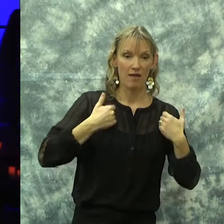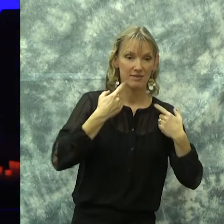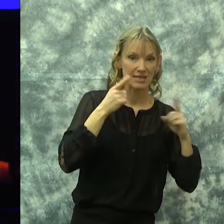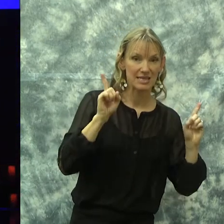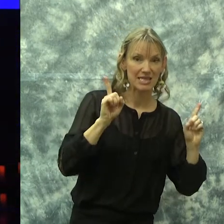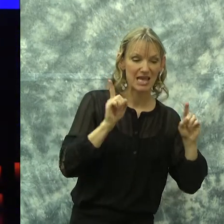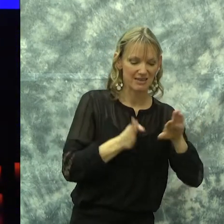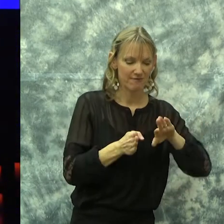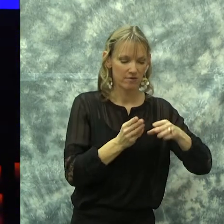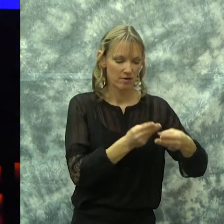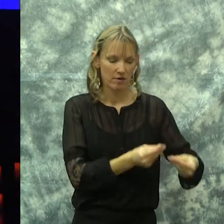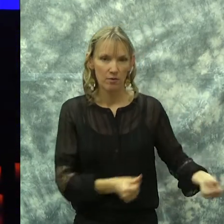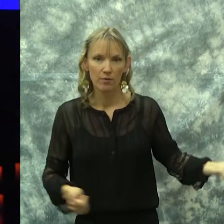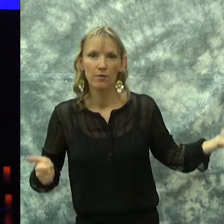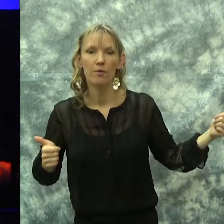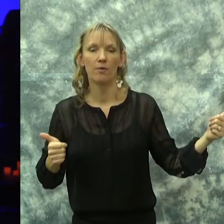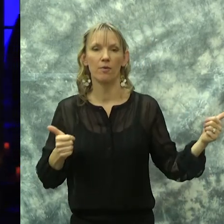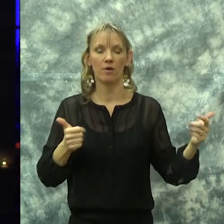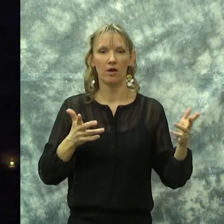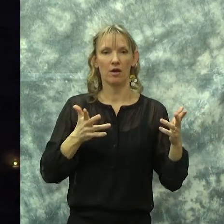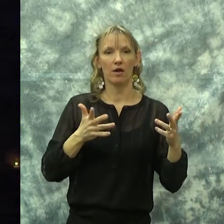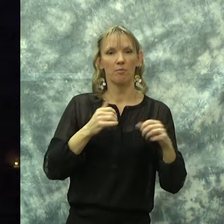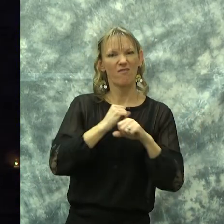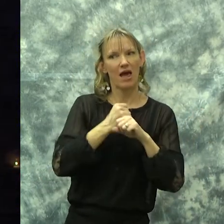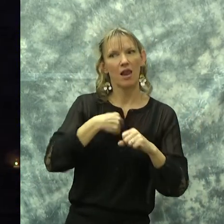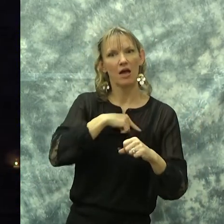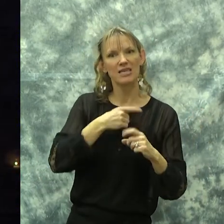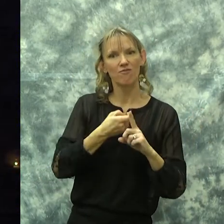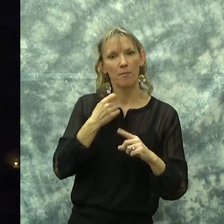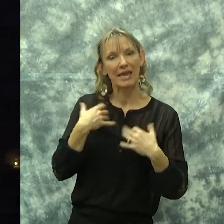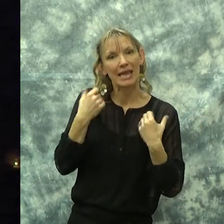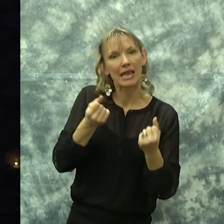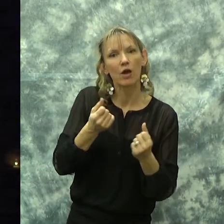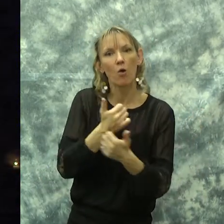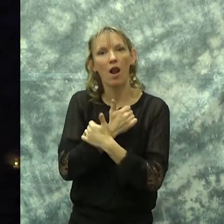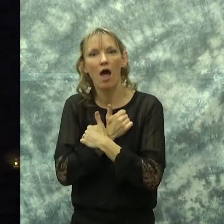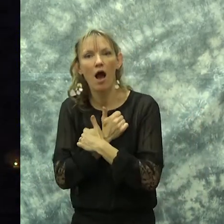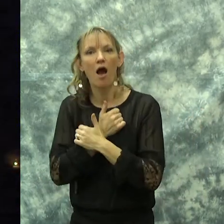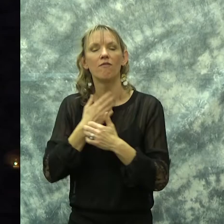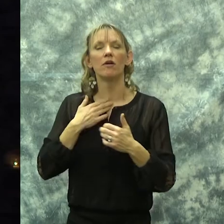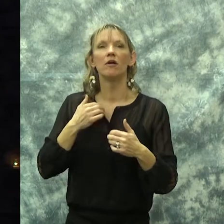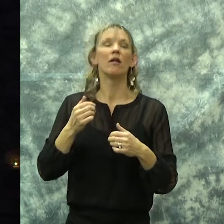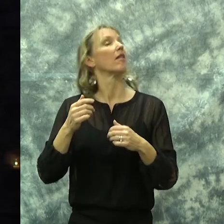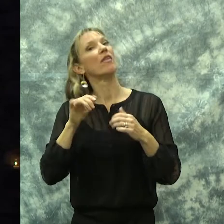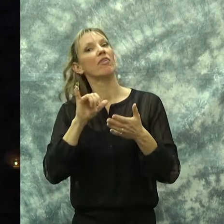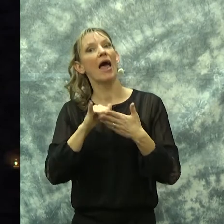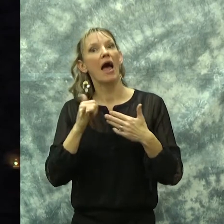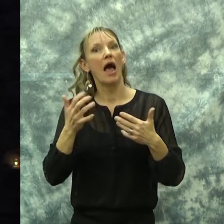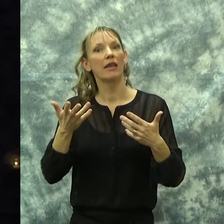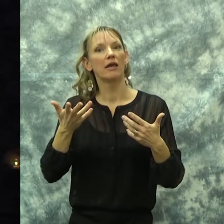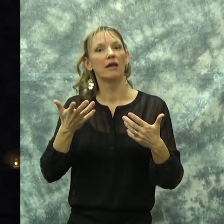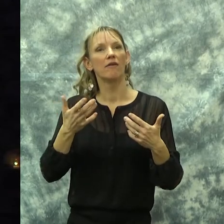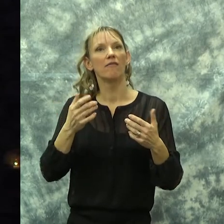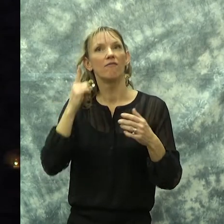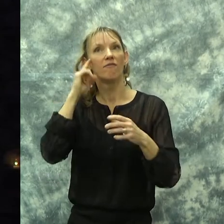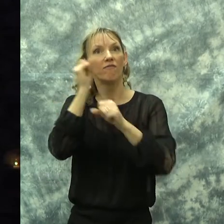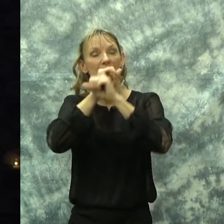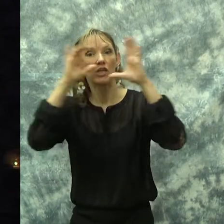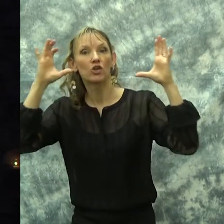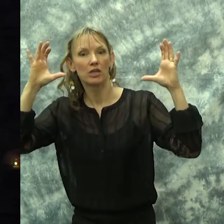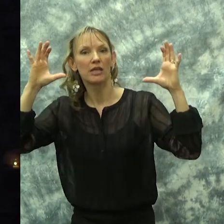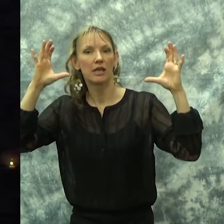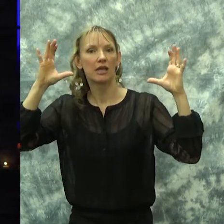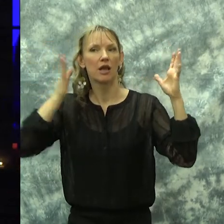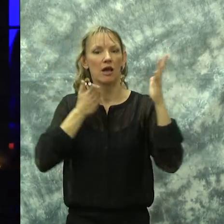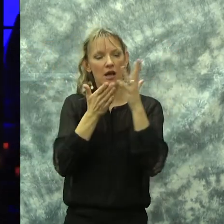or healing or love. And we begin to allow that very vision of being in a prayerful consciousness to